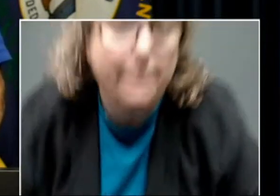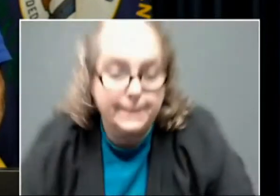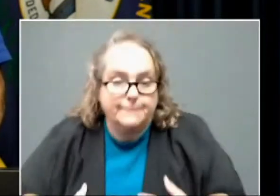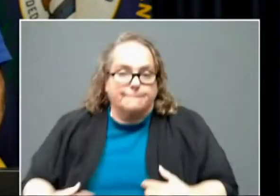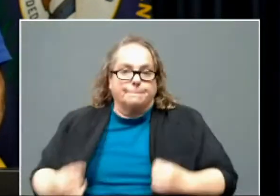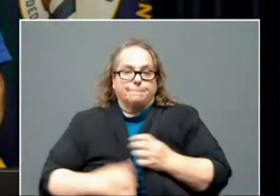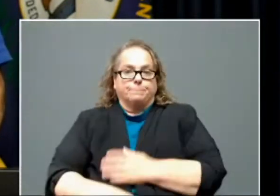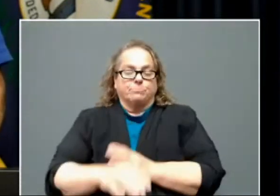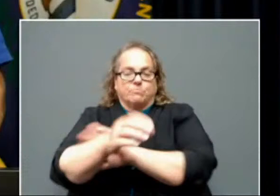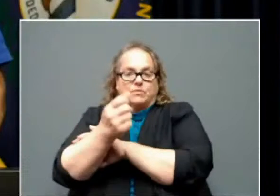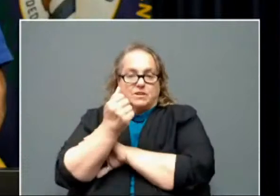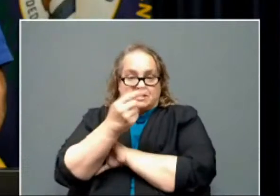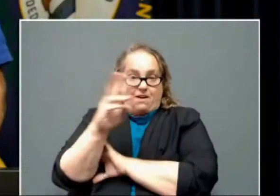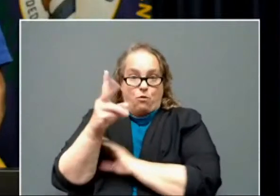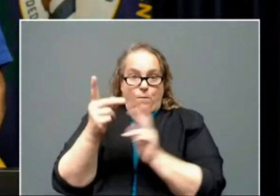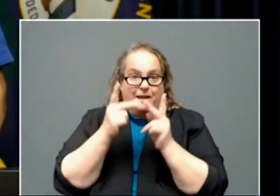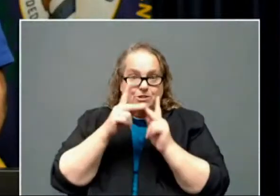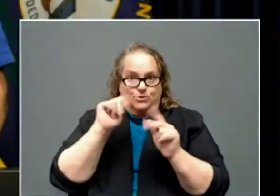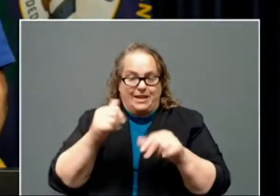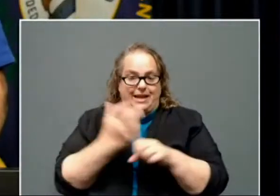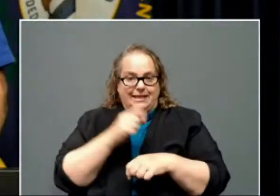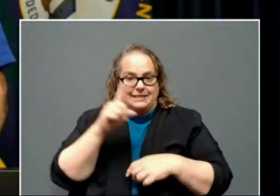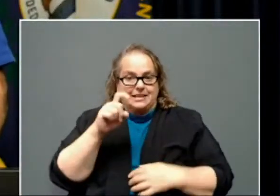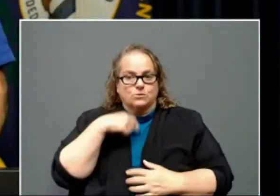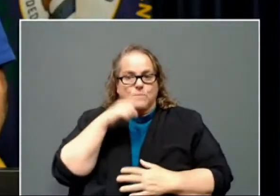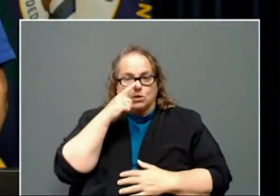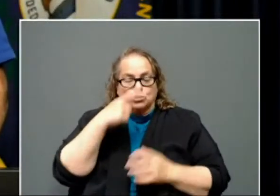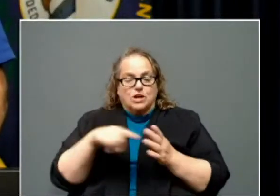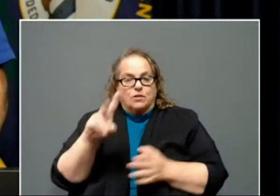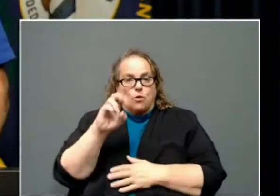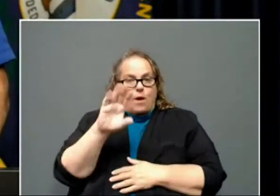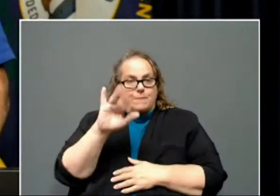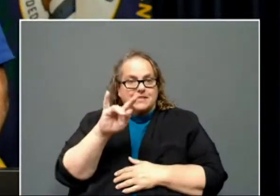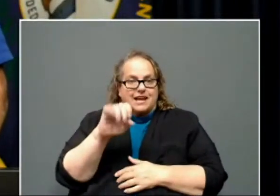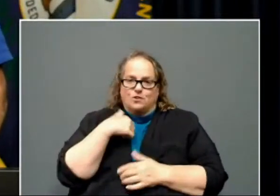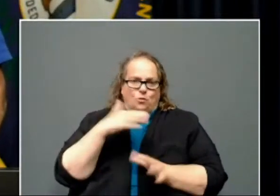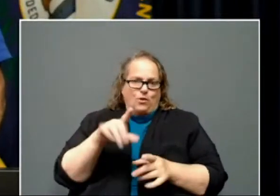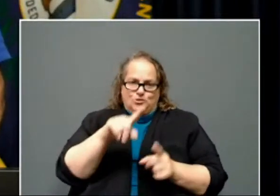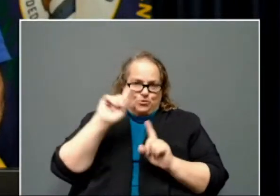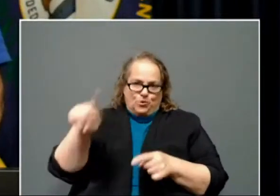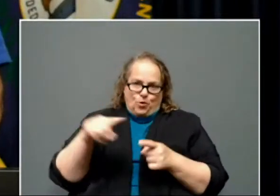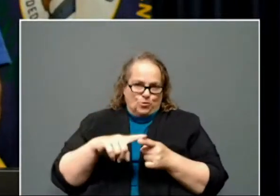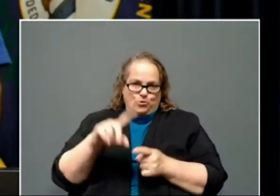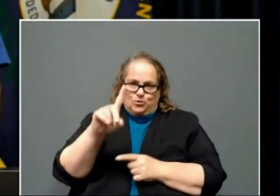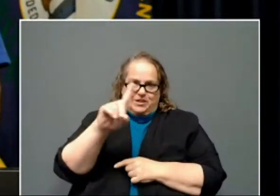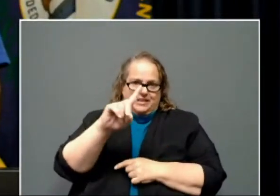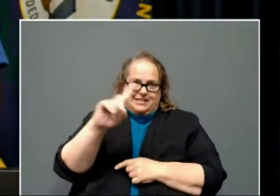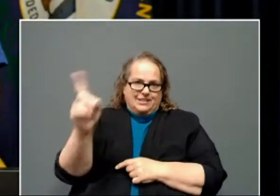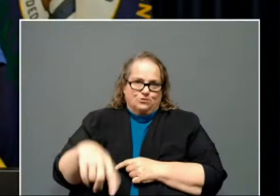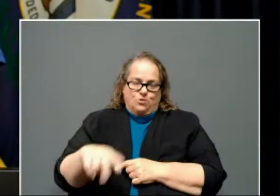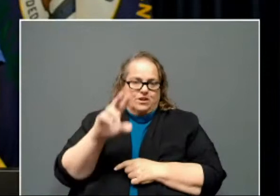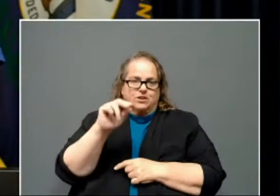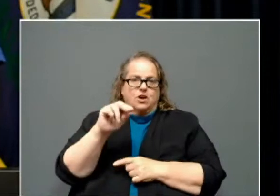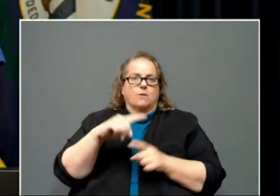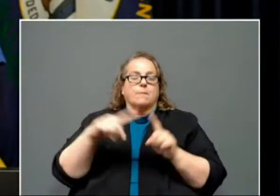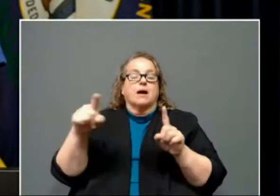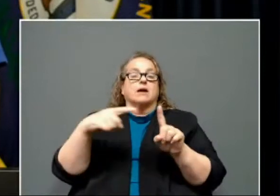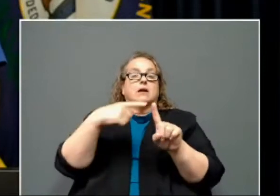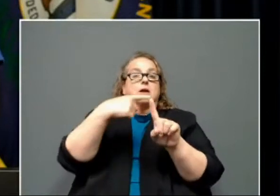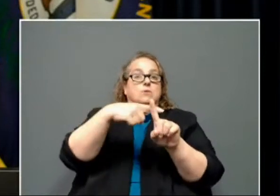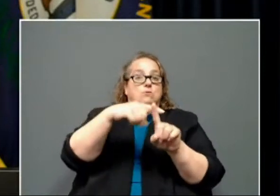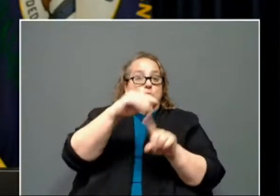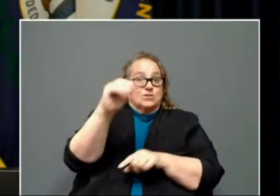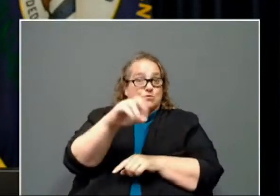get tested. We'll check on the website. We don't want you to have to head to Detroit to get it. Positivity rate is important